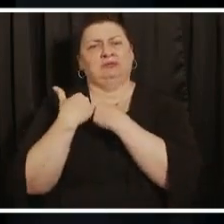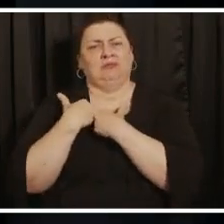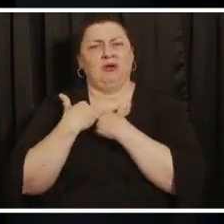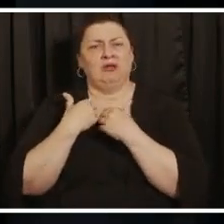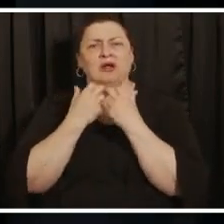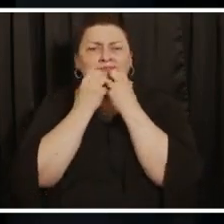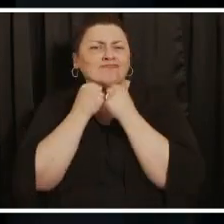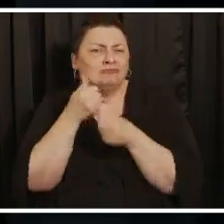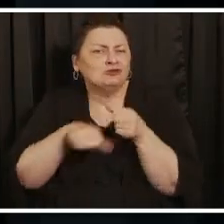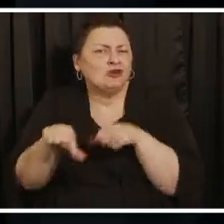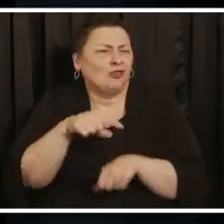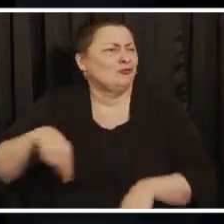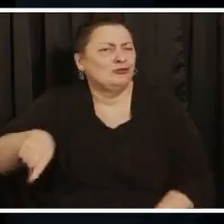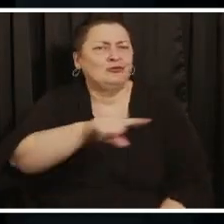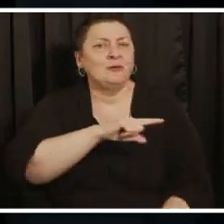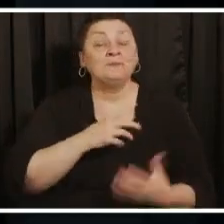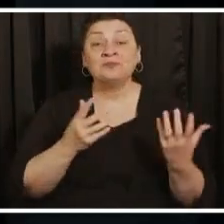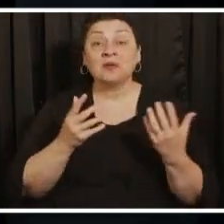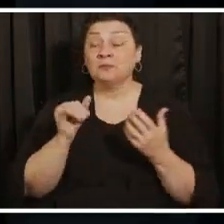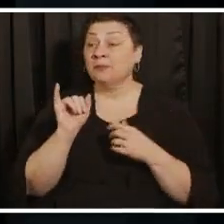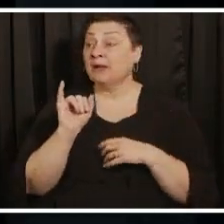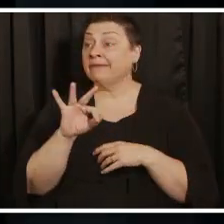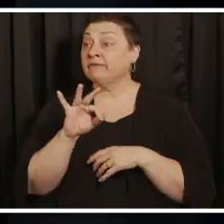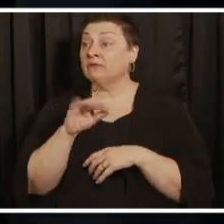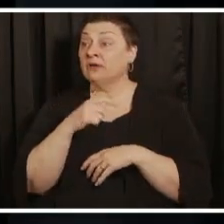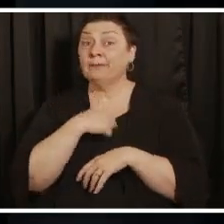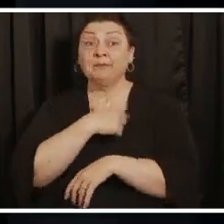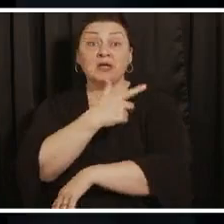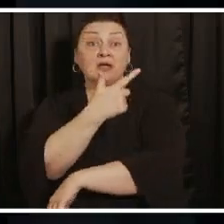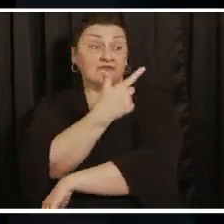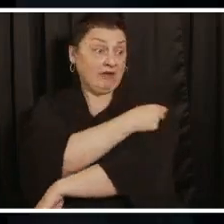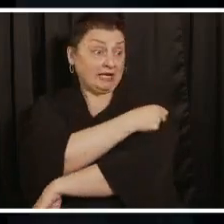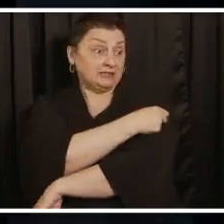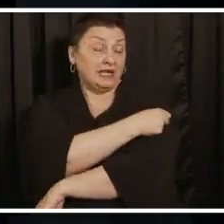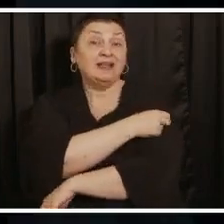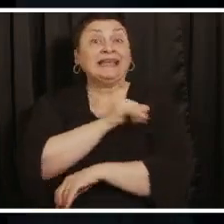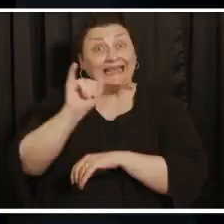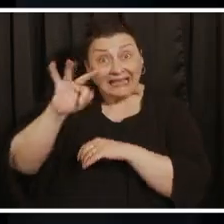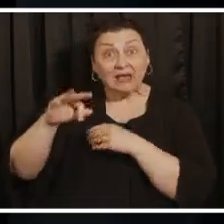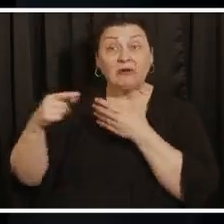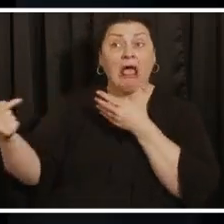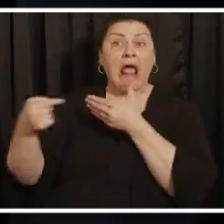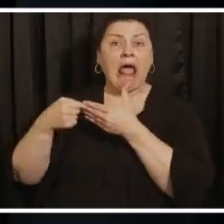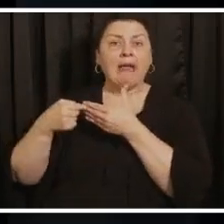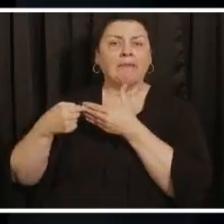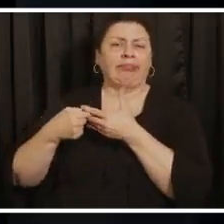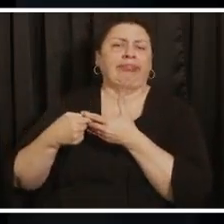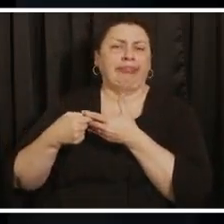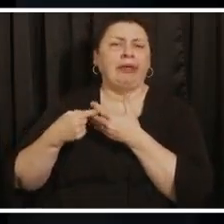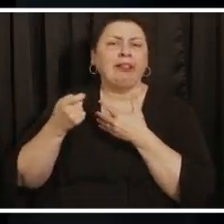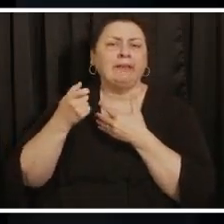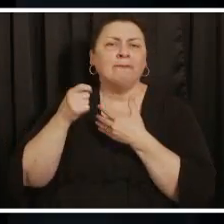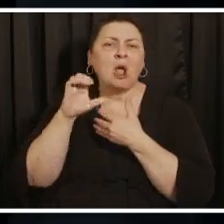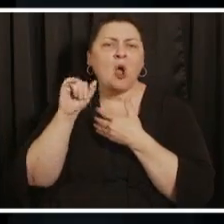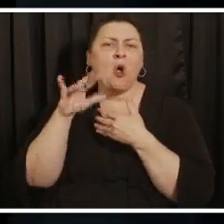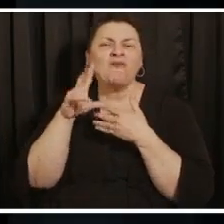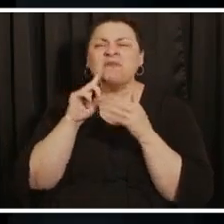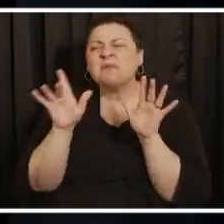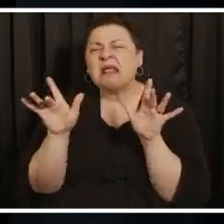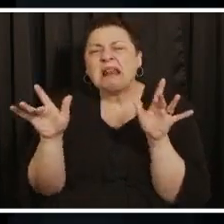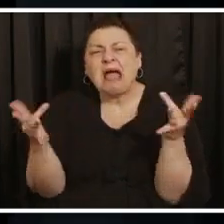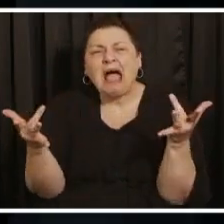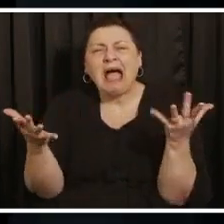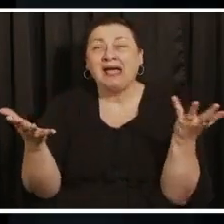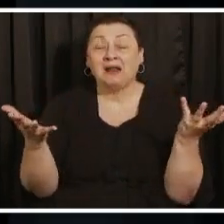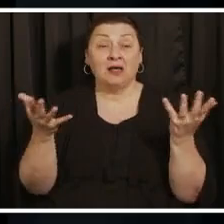may think you'll get light symptoms. And by the way, it doesn't discriminate. You could be a perfectly healthy 34-year-old who runs